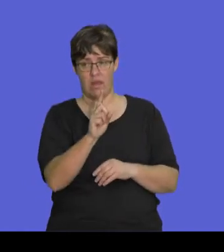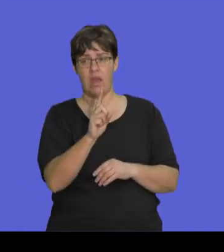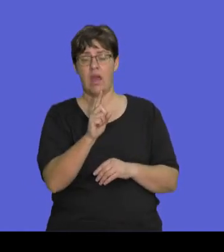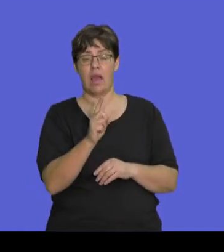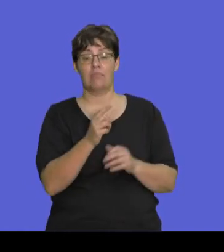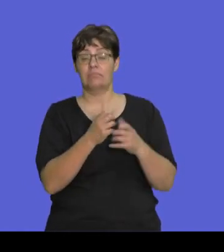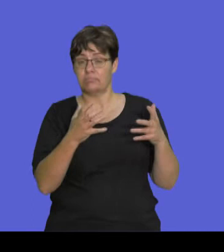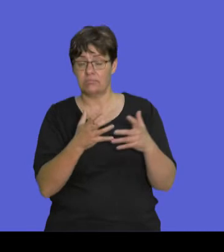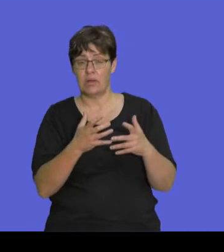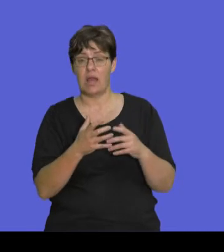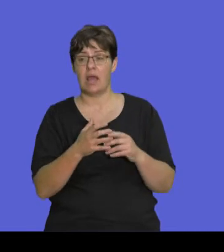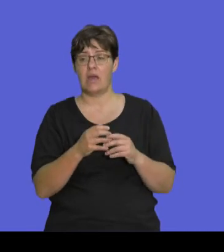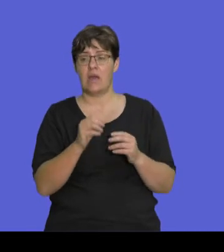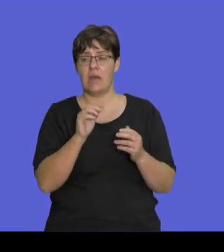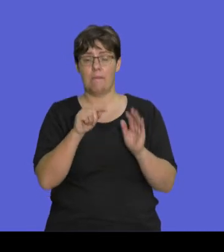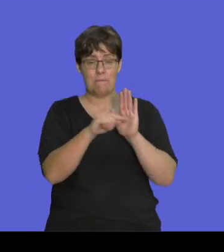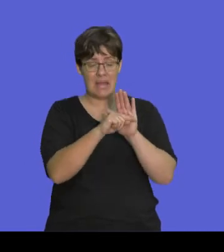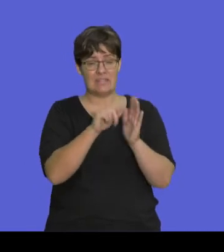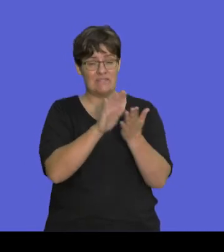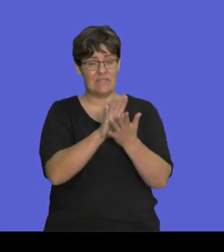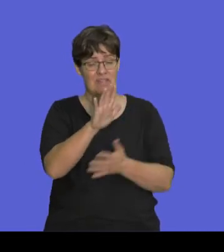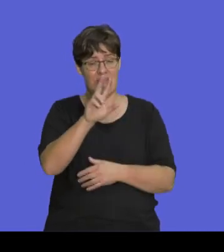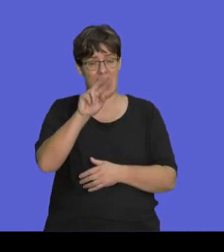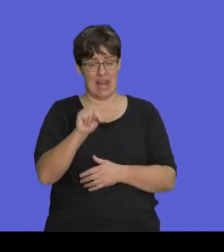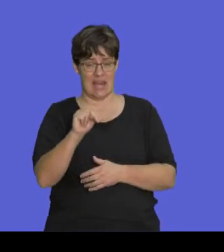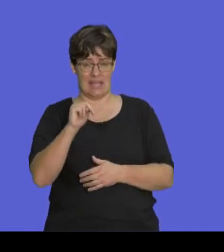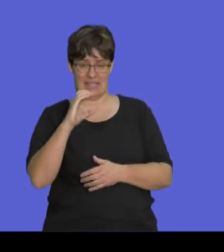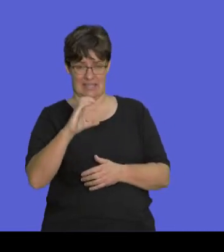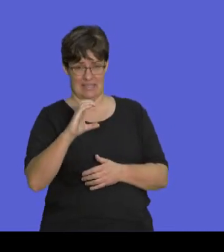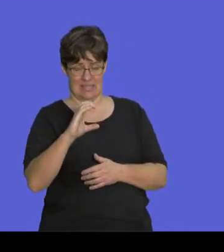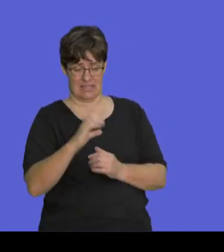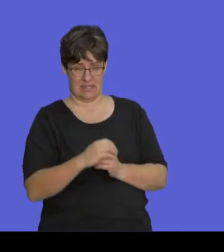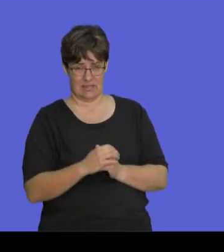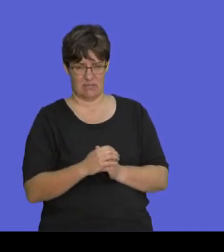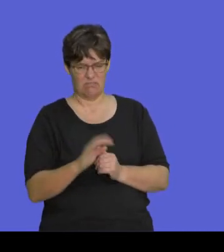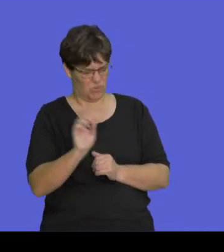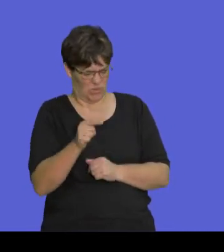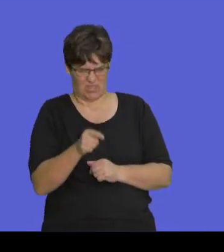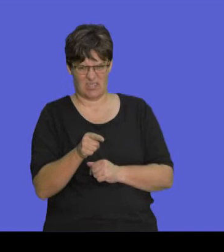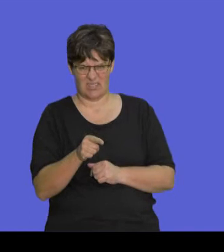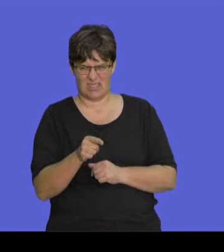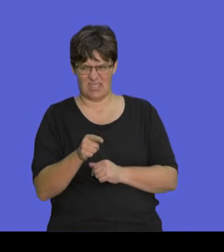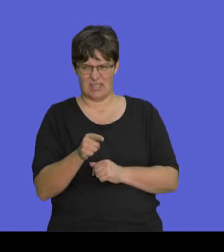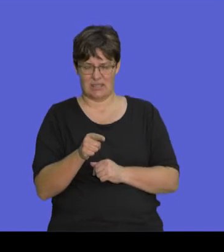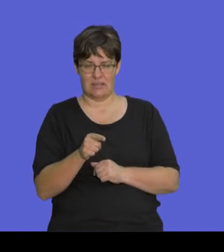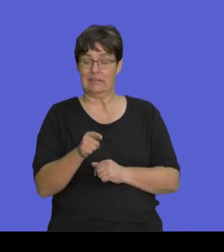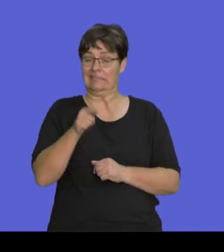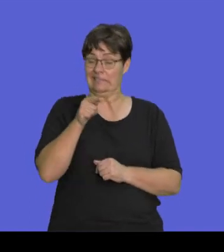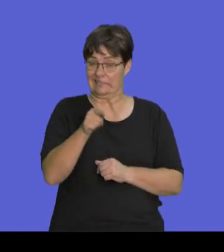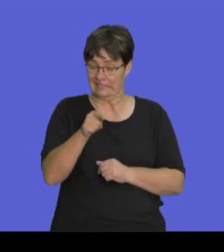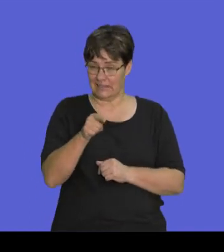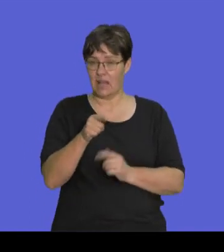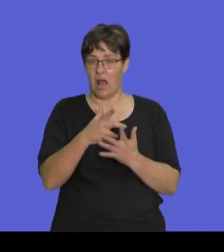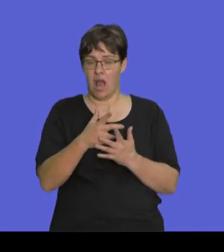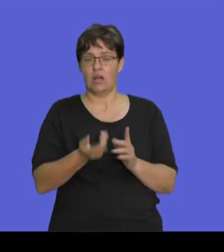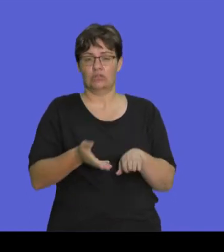15 nanocoulombs. So what is this exactly? This negative 15 nanocoulombs. So this is actually the